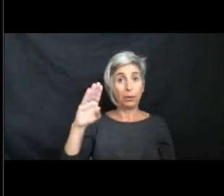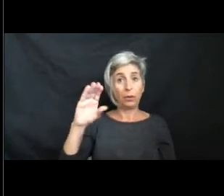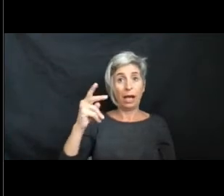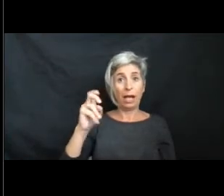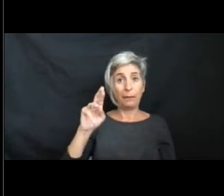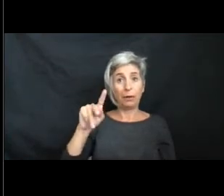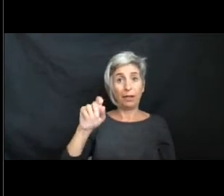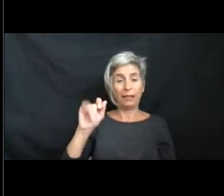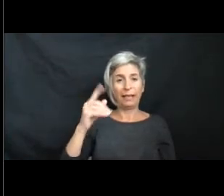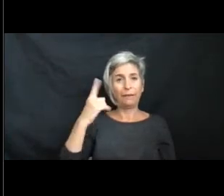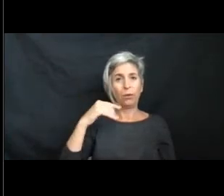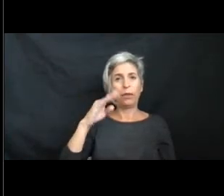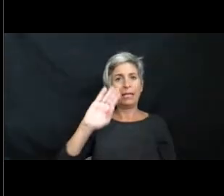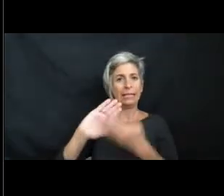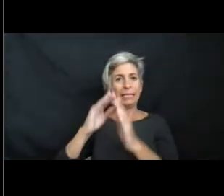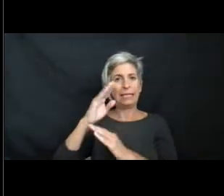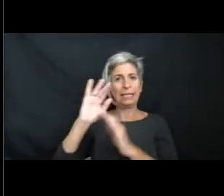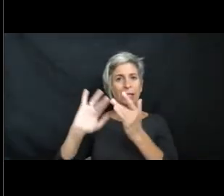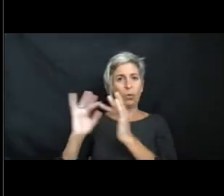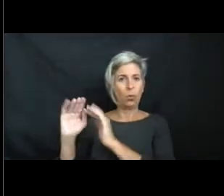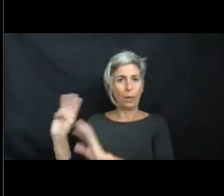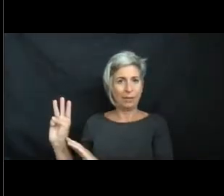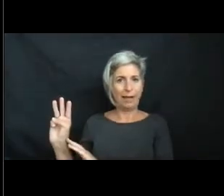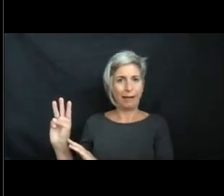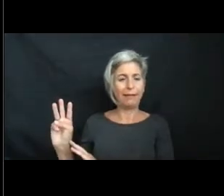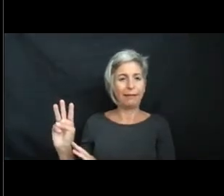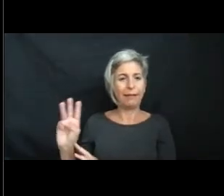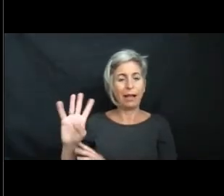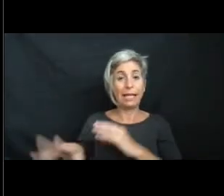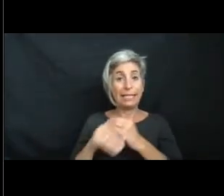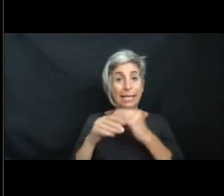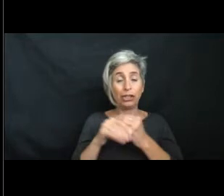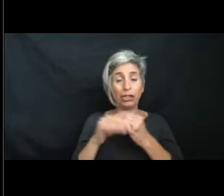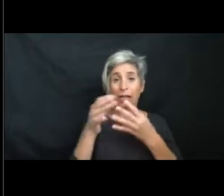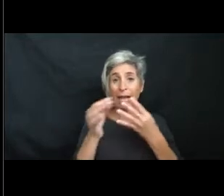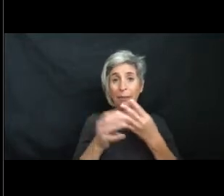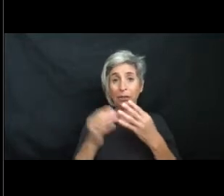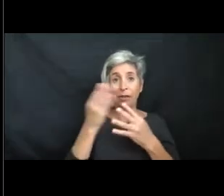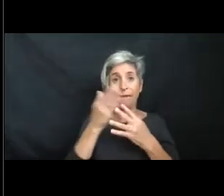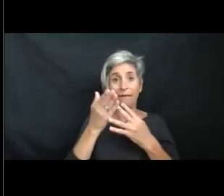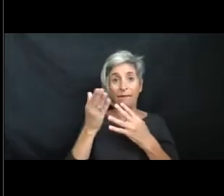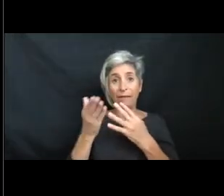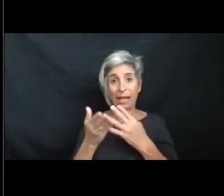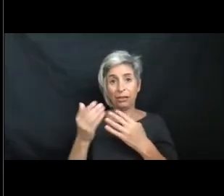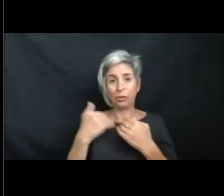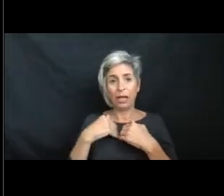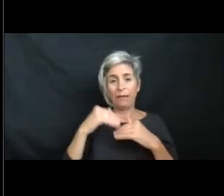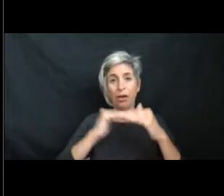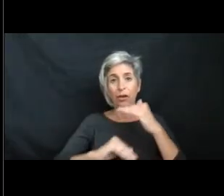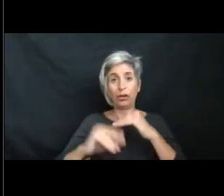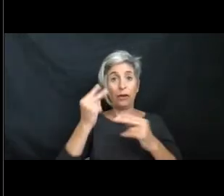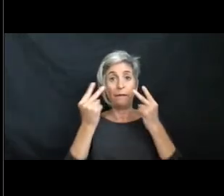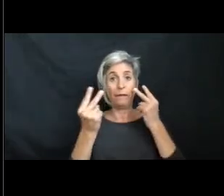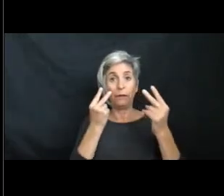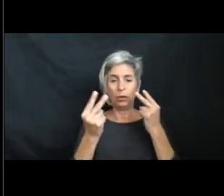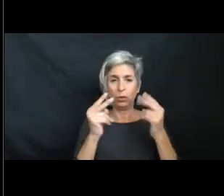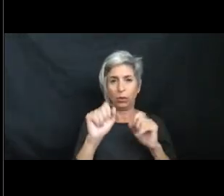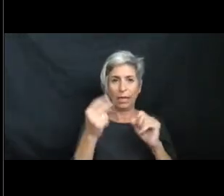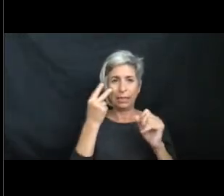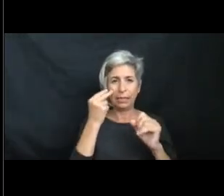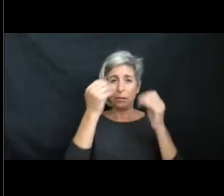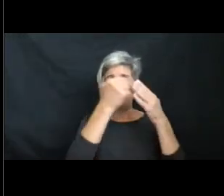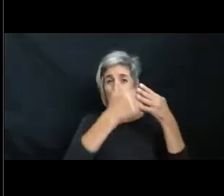those. There are additional optional files that you can add. They're down here under view. You can see all these